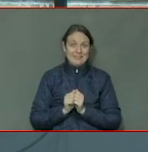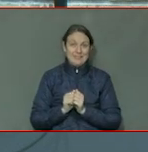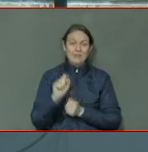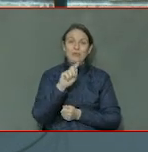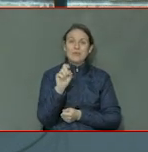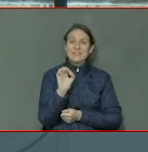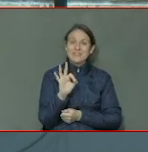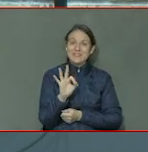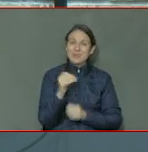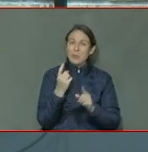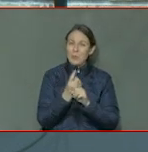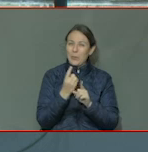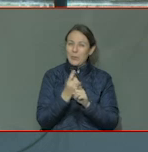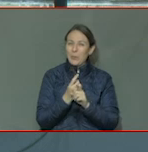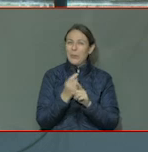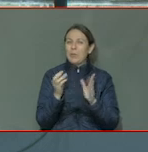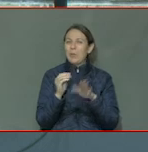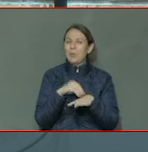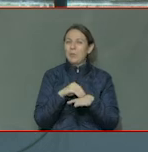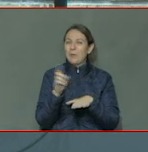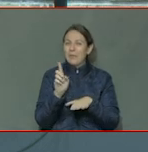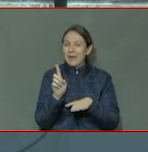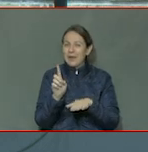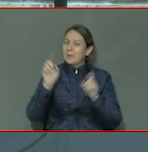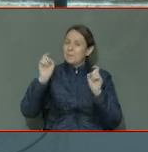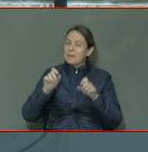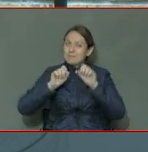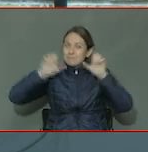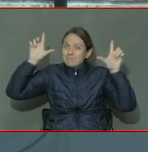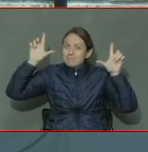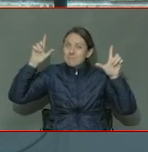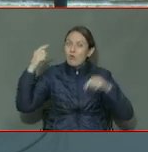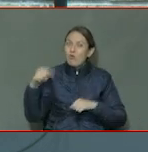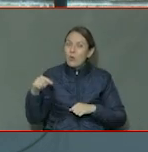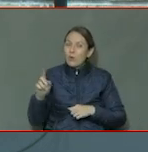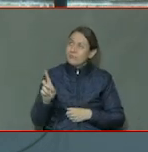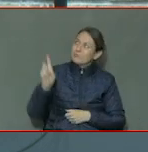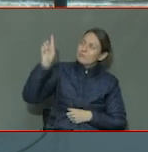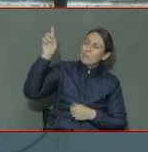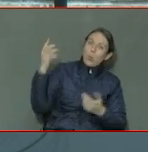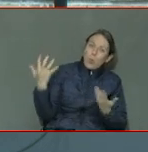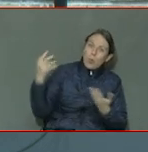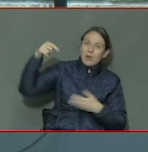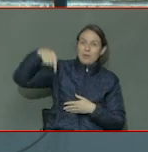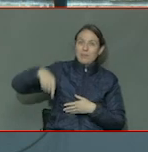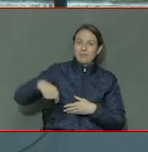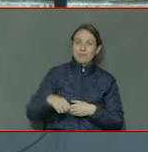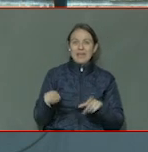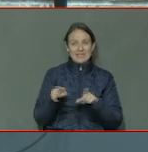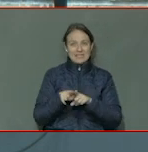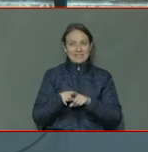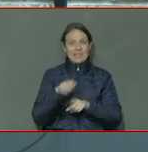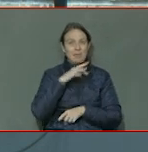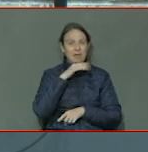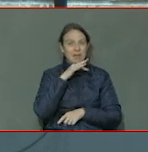question 3, I'm going to say, just get direction. Okay. Even my Afrikaans kids, I always